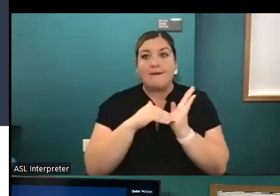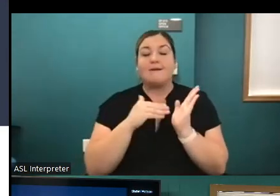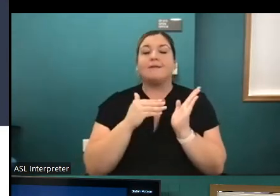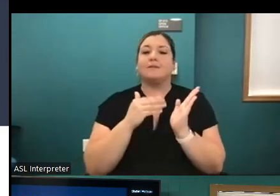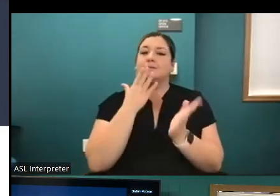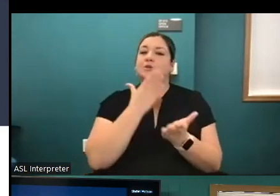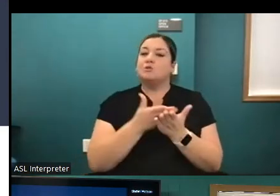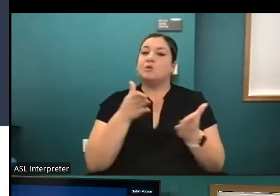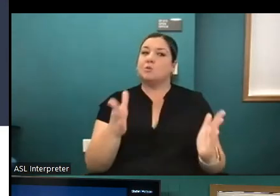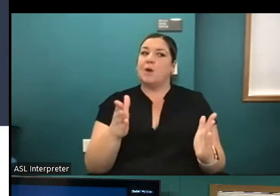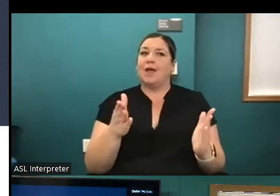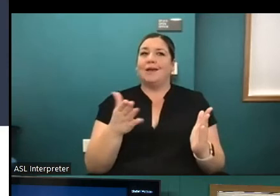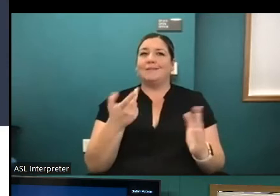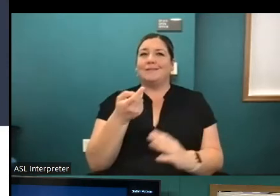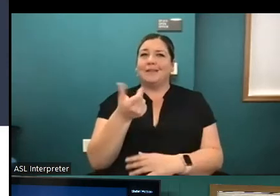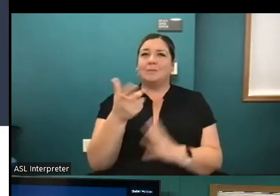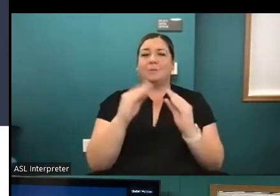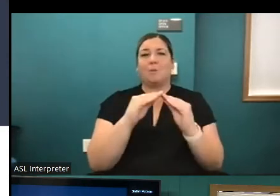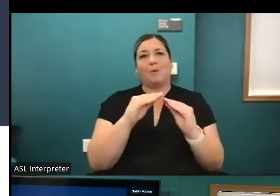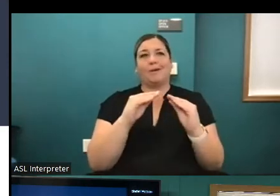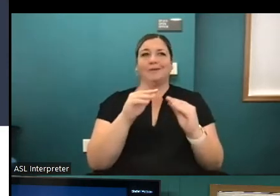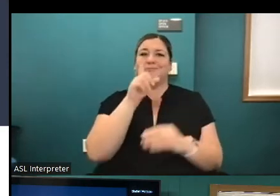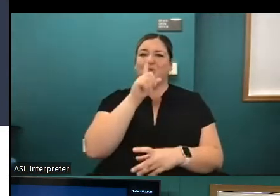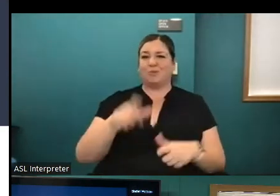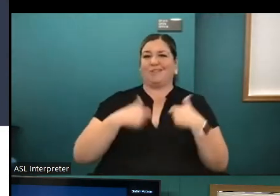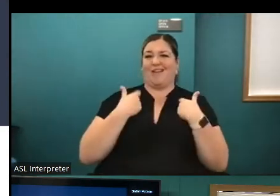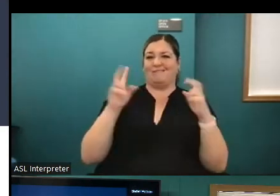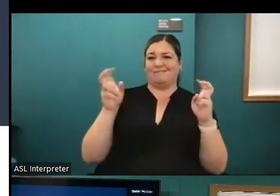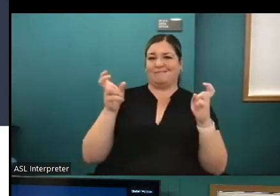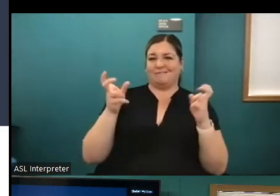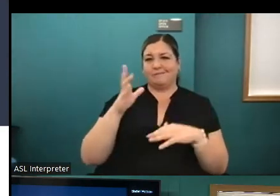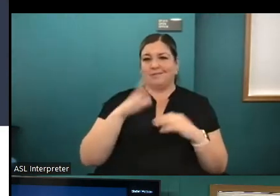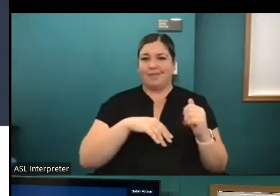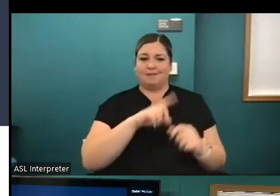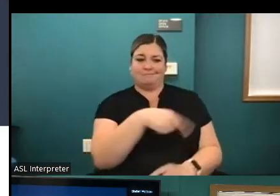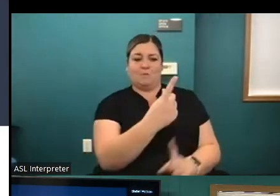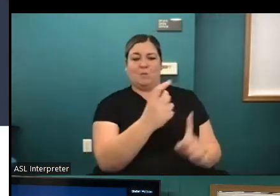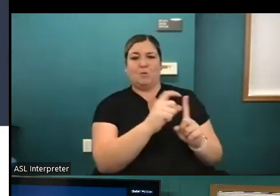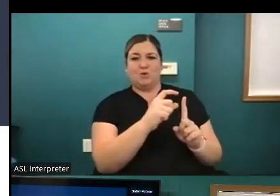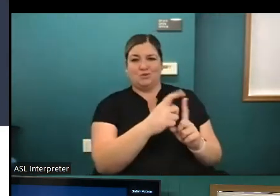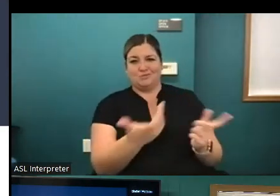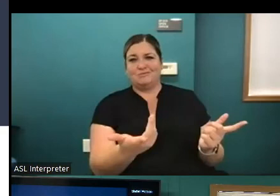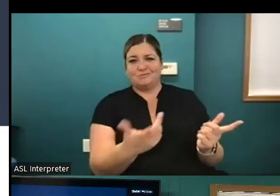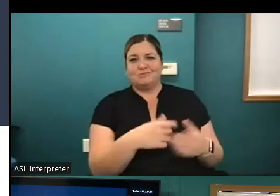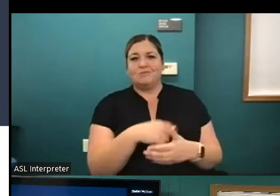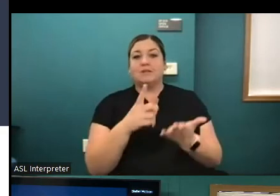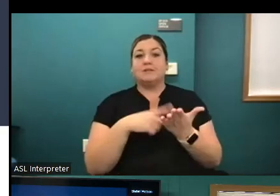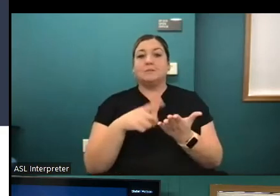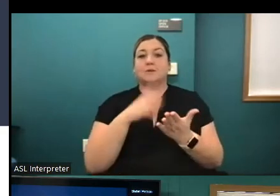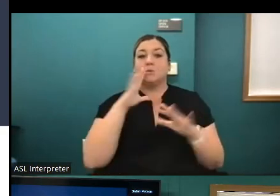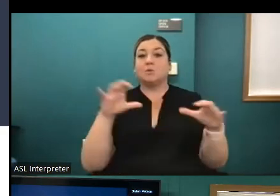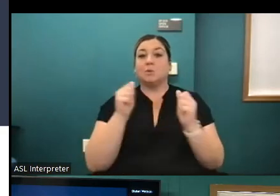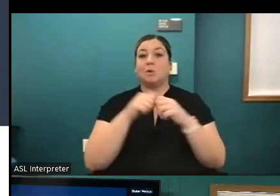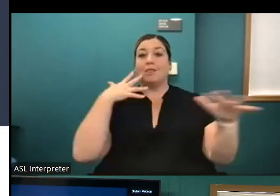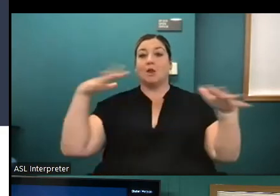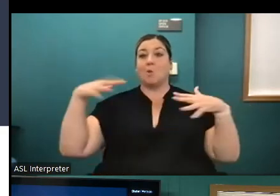for us to it's a little more real life than just a single word is. We also sometimes do it in noise. So